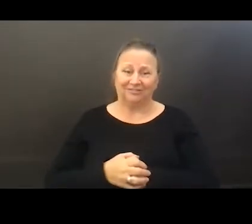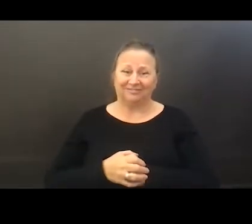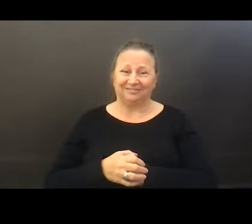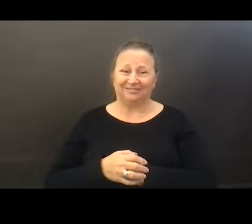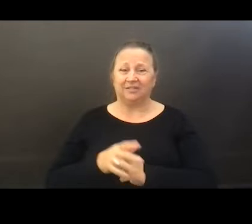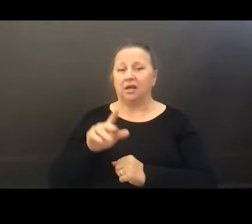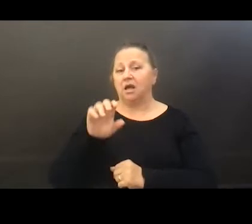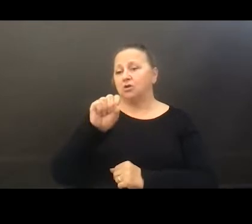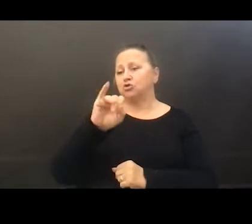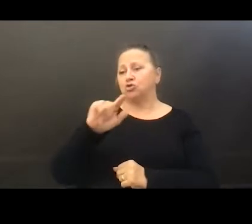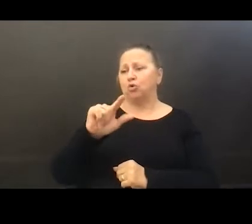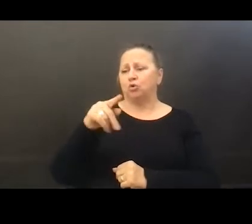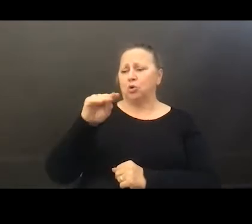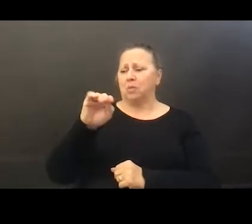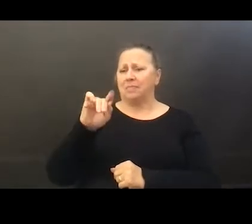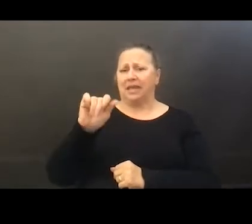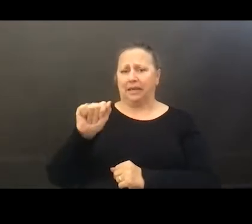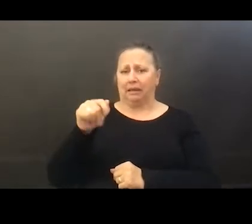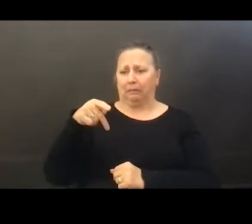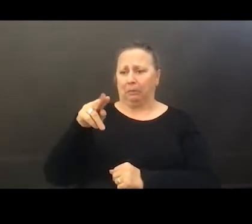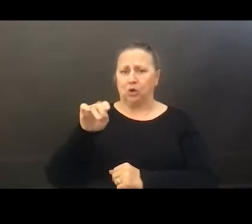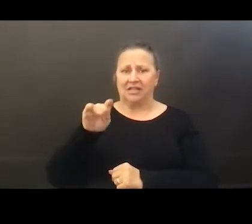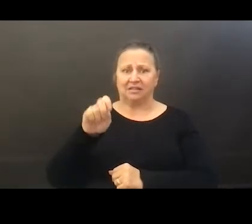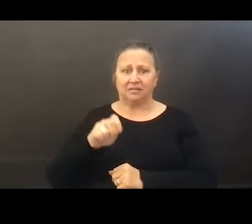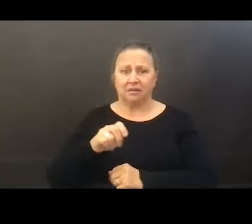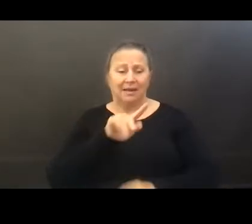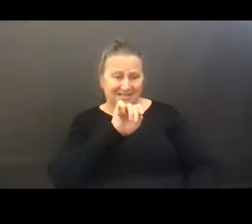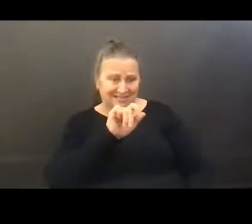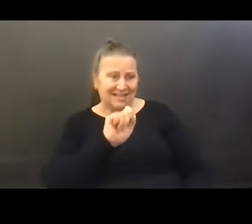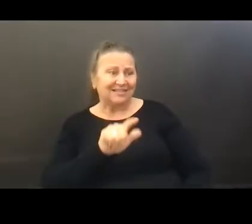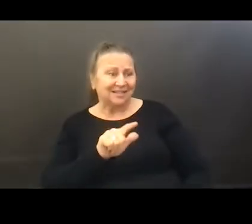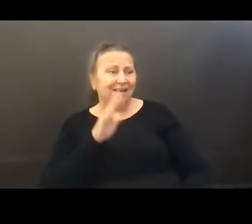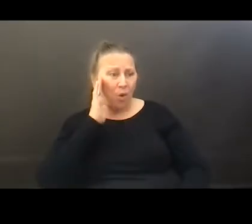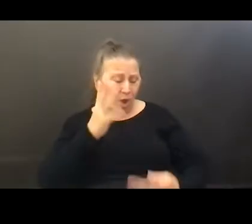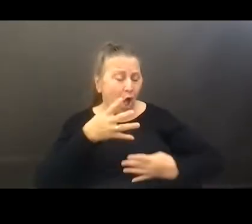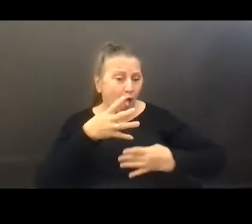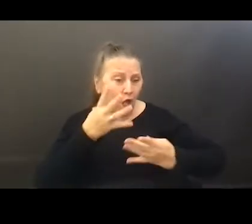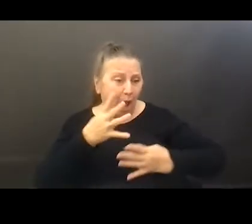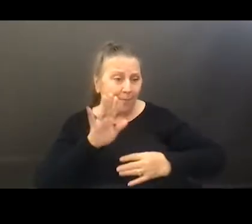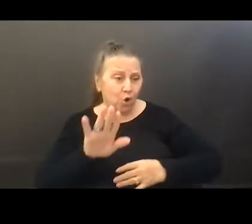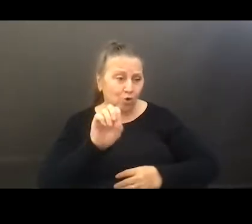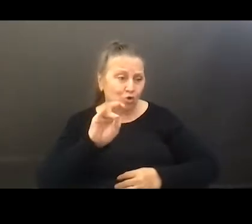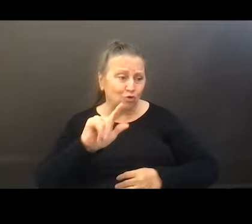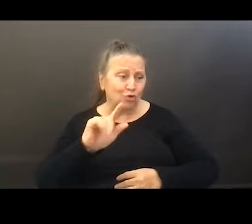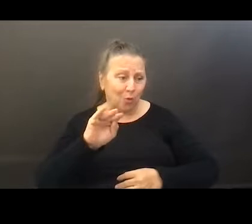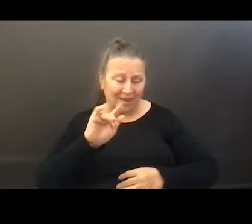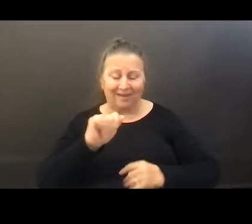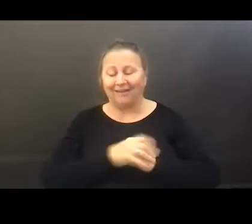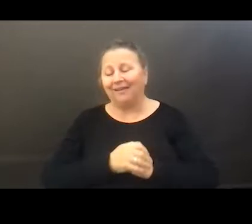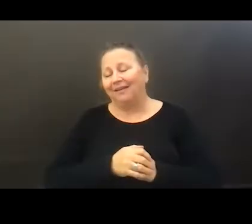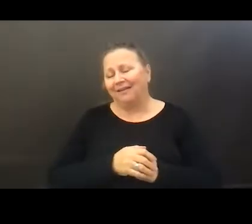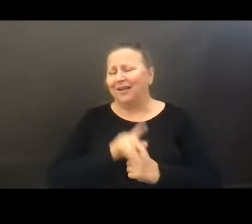Your social media presence. Tesla is going to look you up. All employers right now do. It's a very important part of your